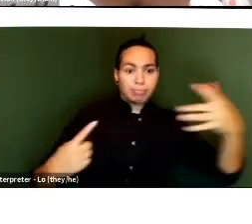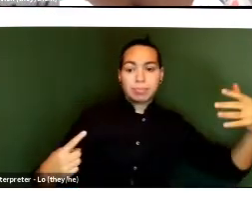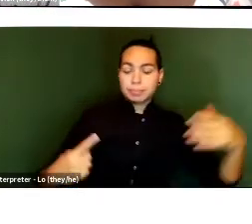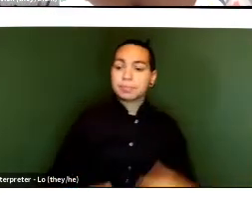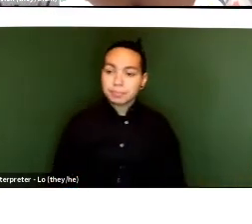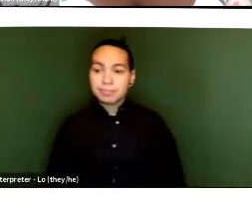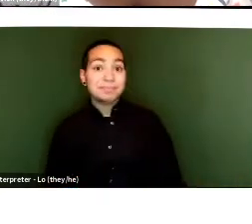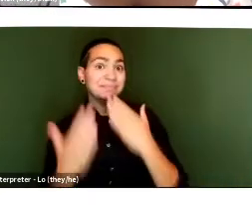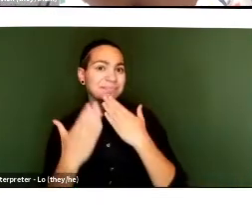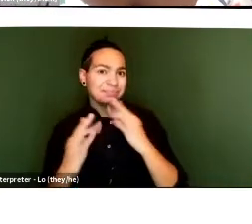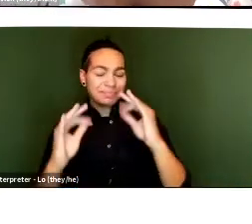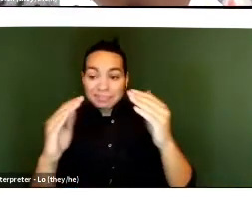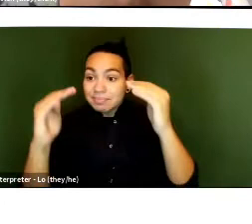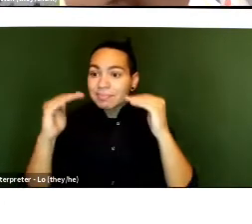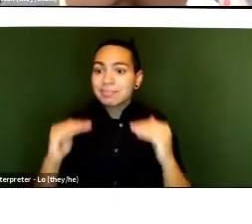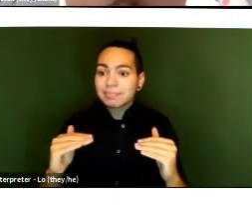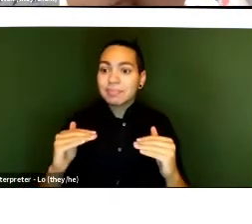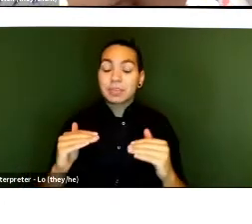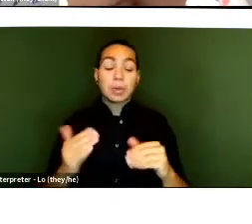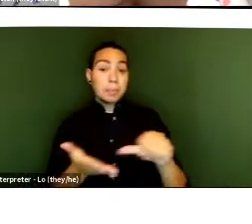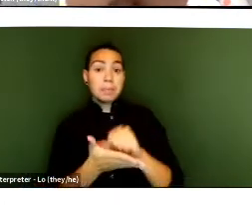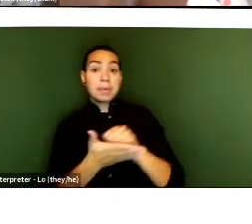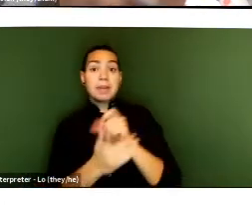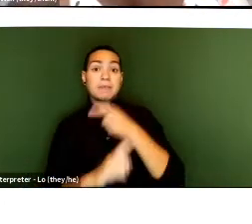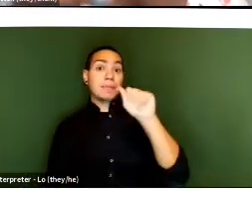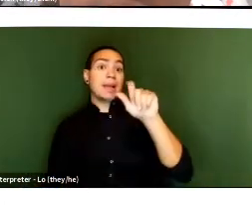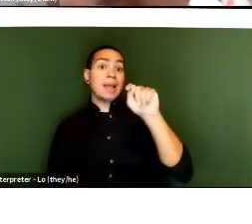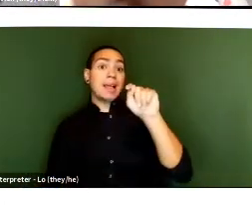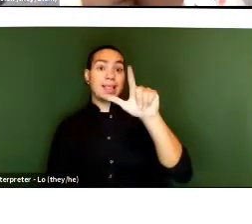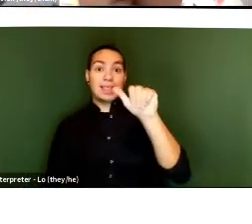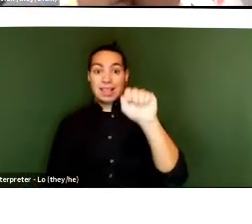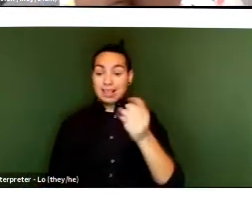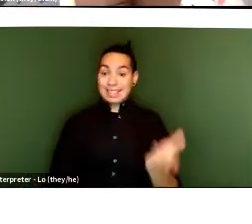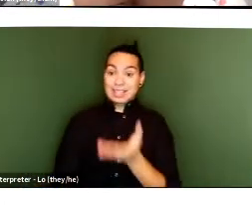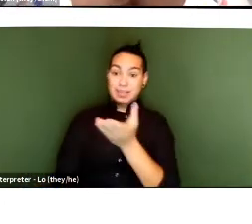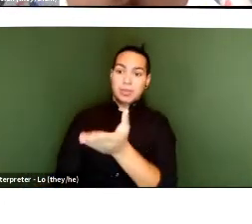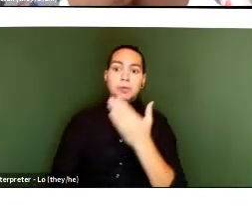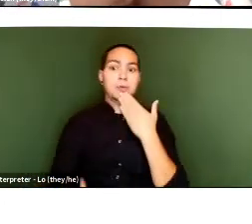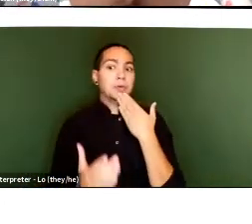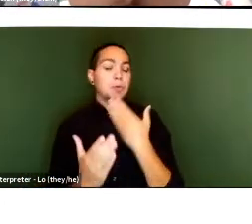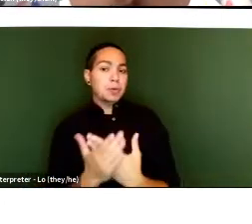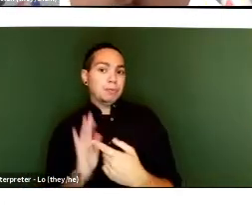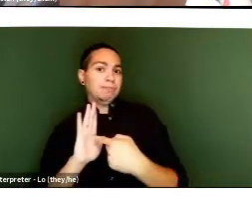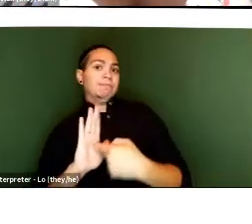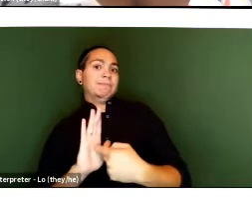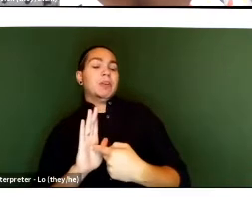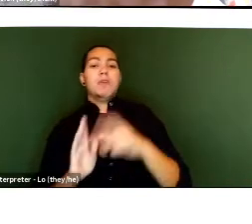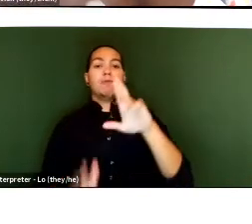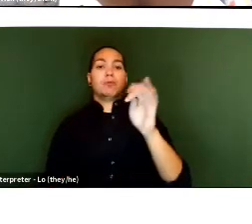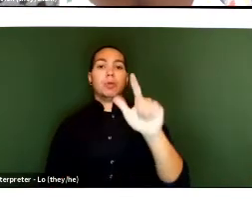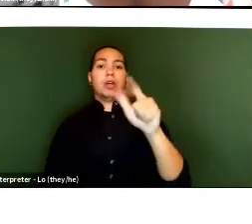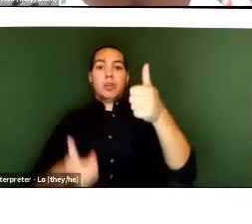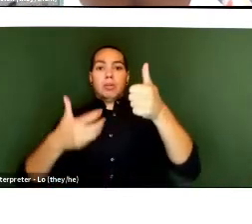Thank you. So the page from the atlas right here is a great illustration of racial hierarchy. Also, this